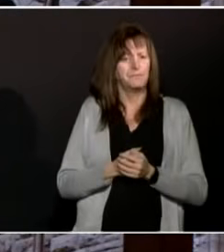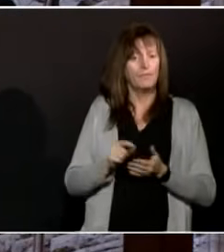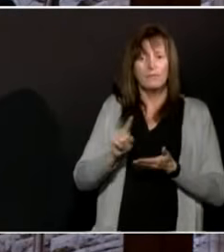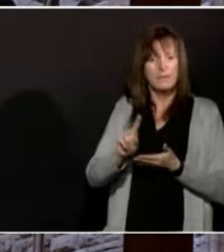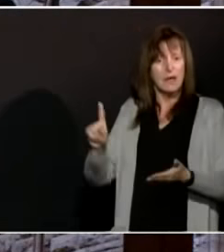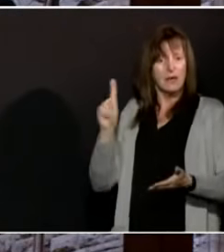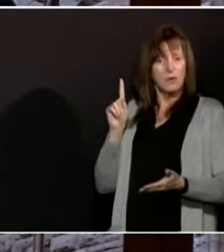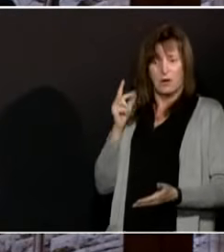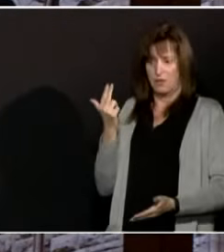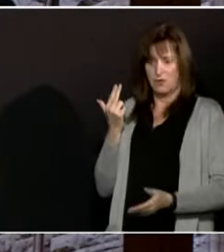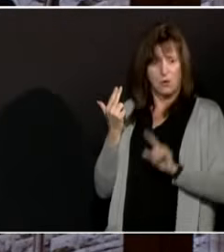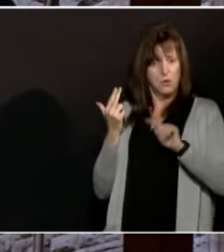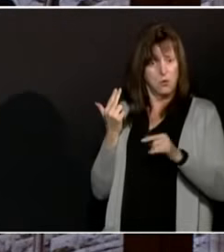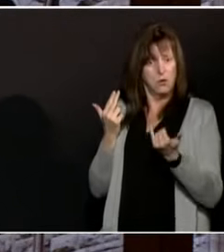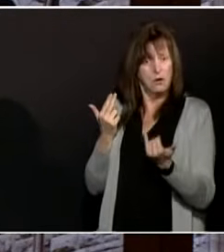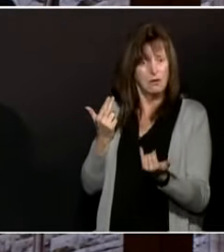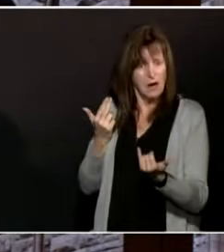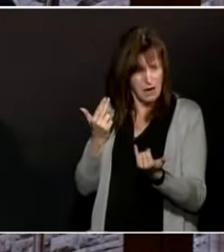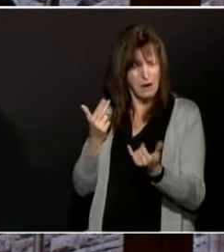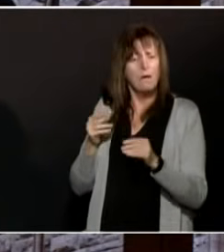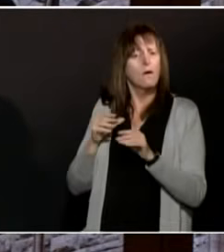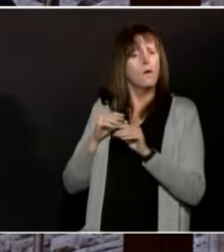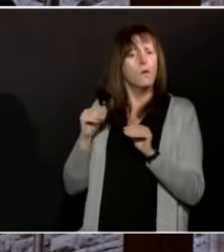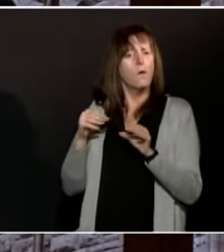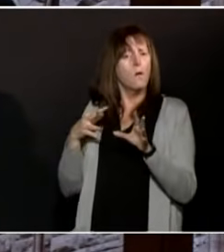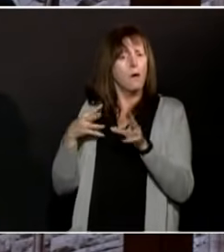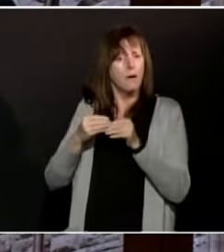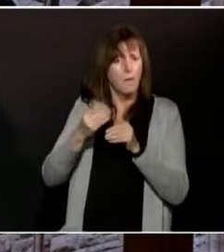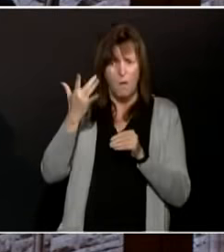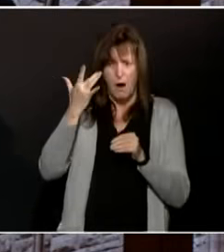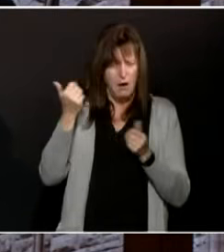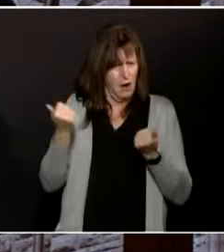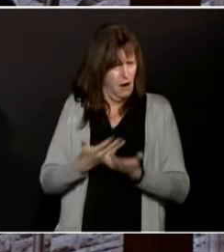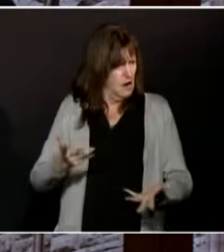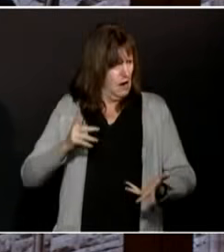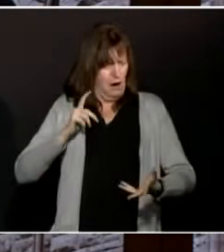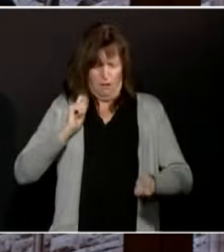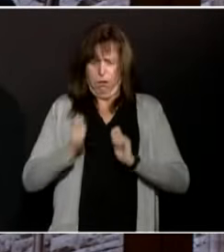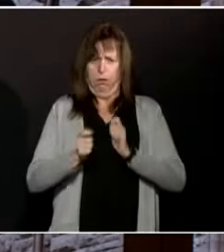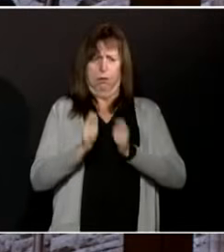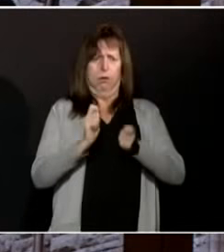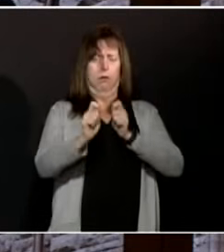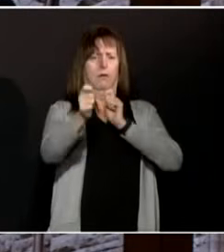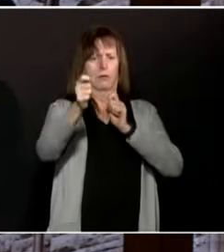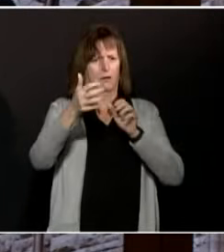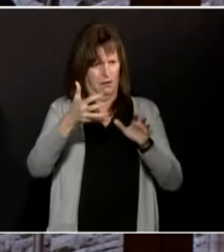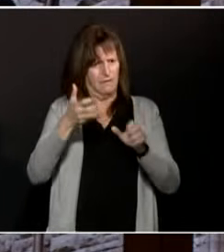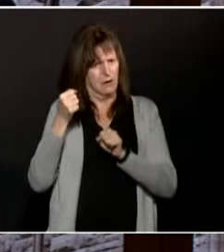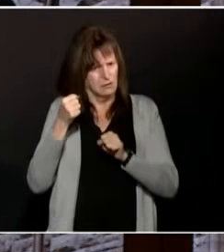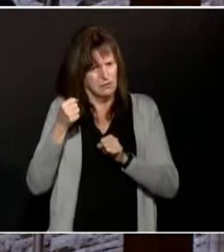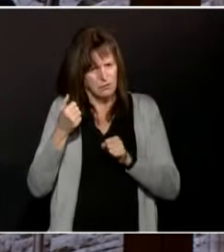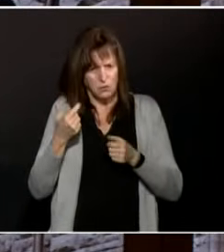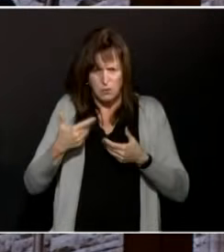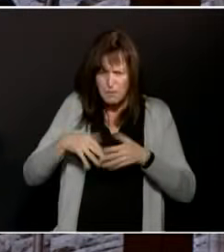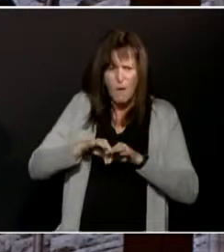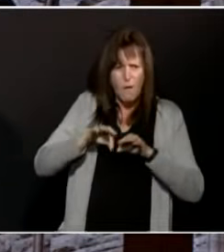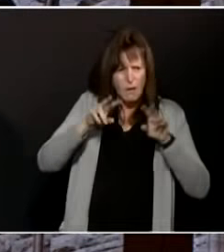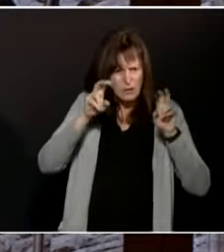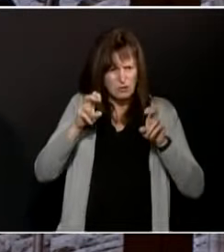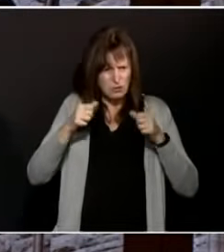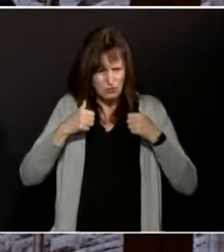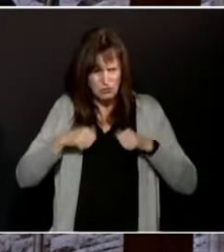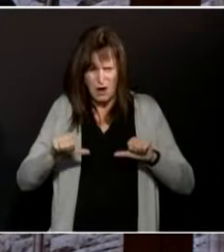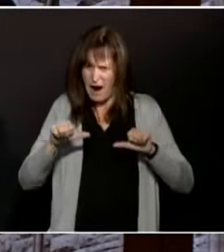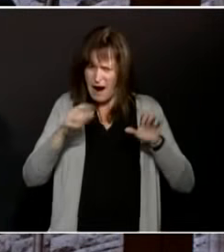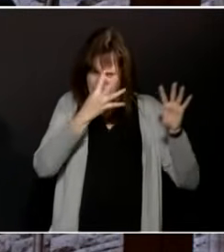team because things are moving that quickly. And I think that's a very important issue. We've been trying to raise this to your attention, that we are